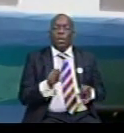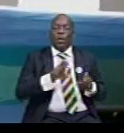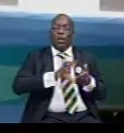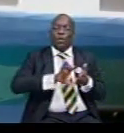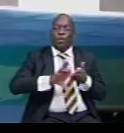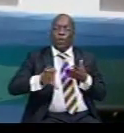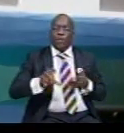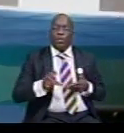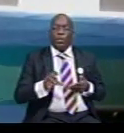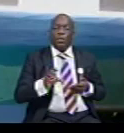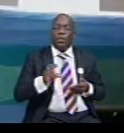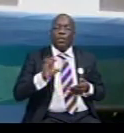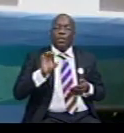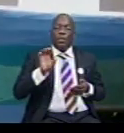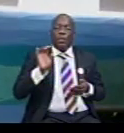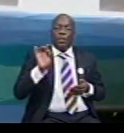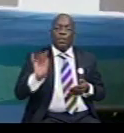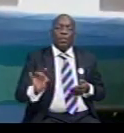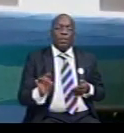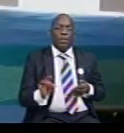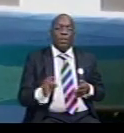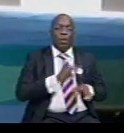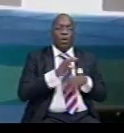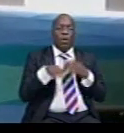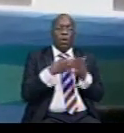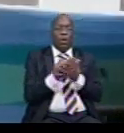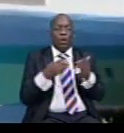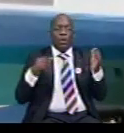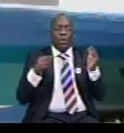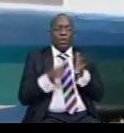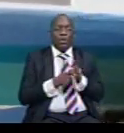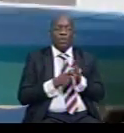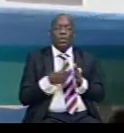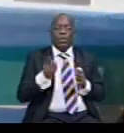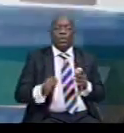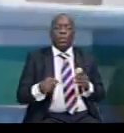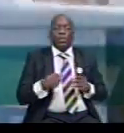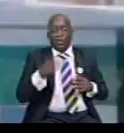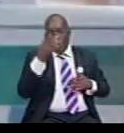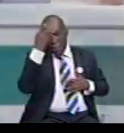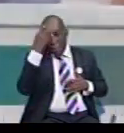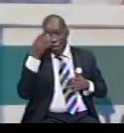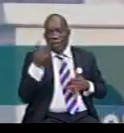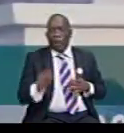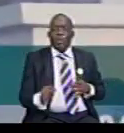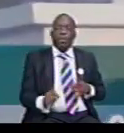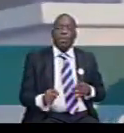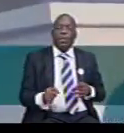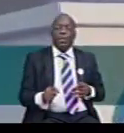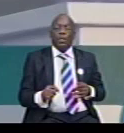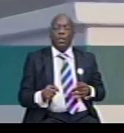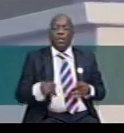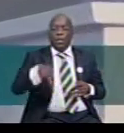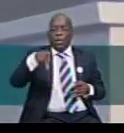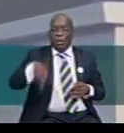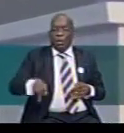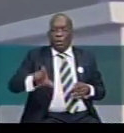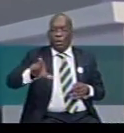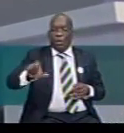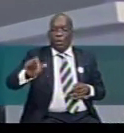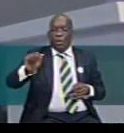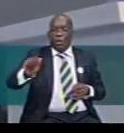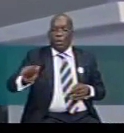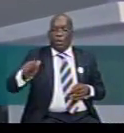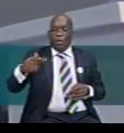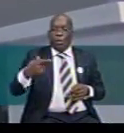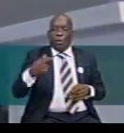in verse 8, all these, the pestilences and the plagues and the diseases and the storms